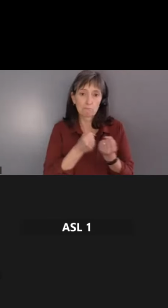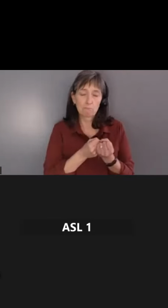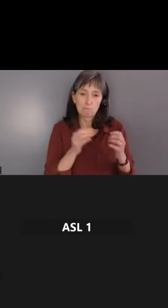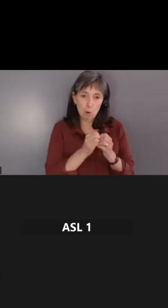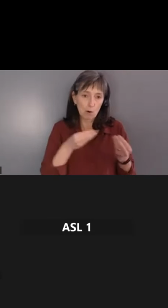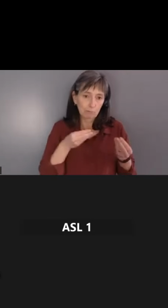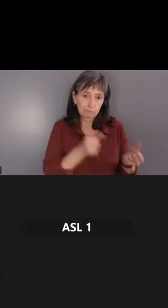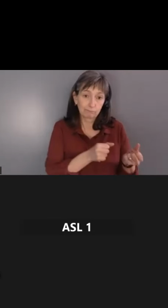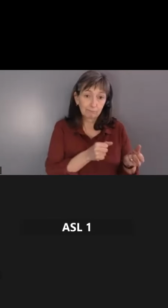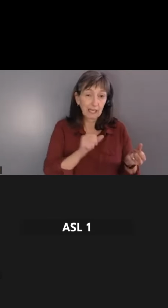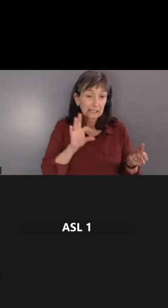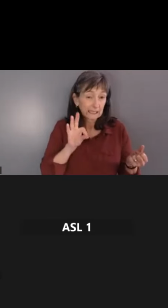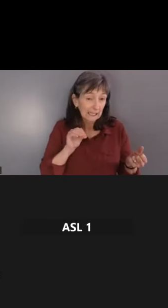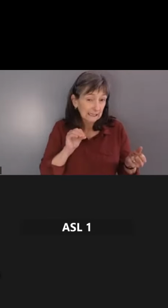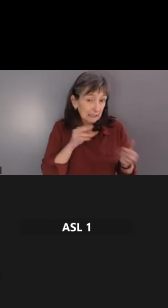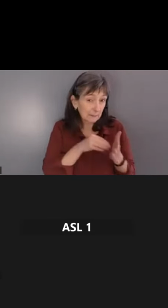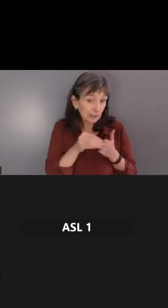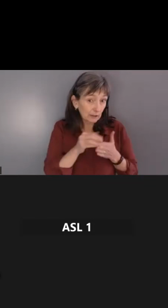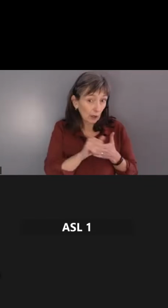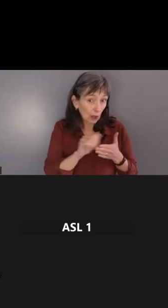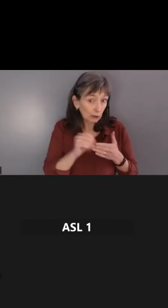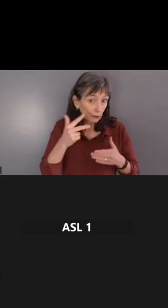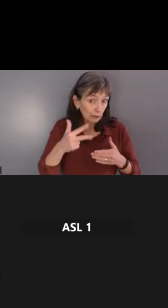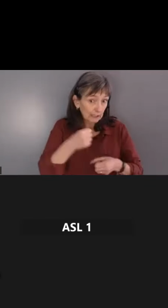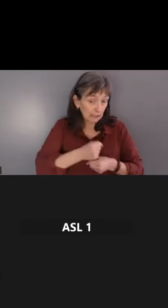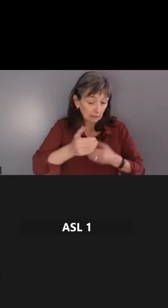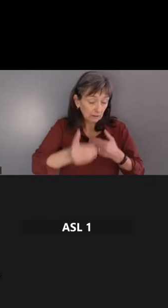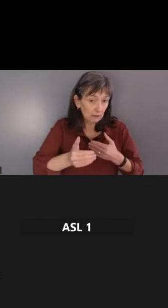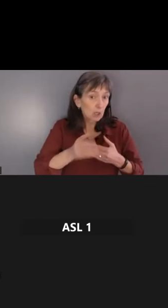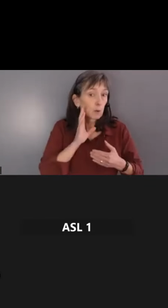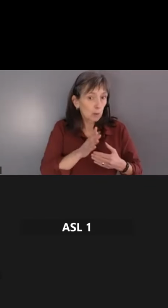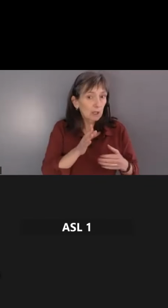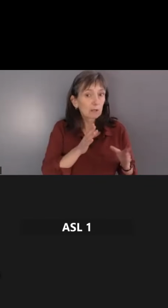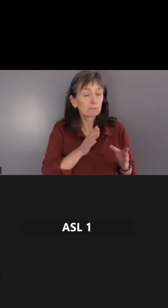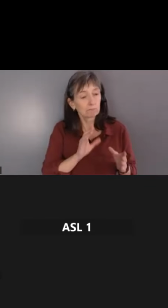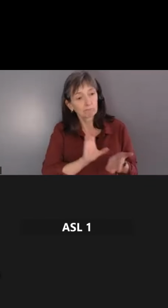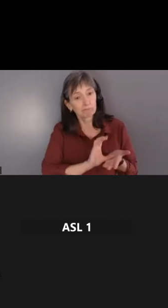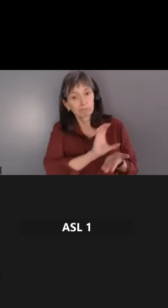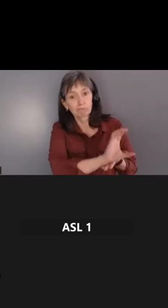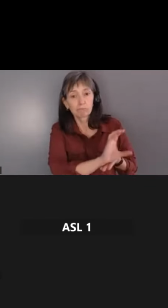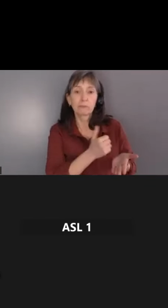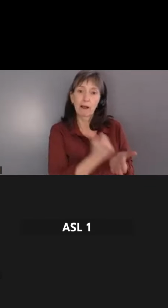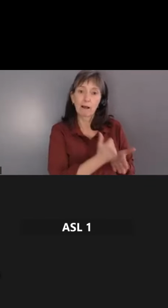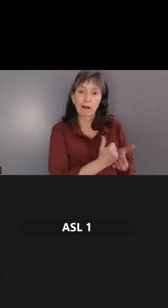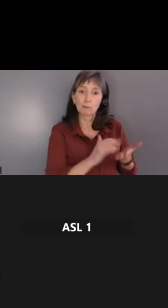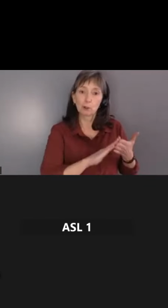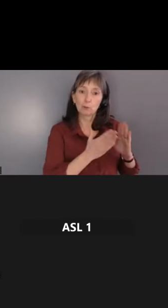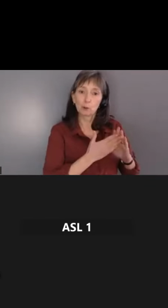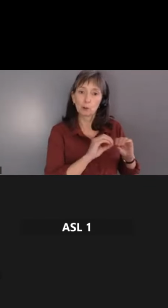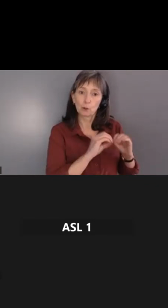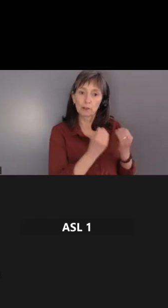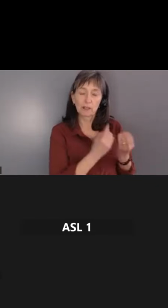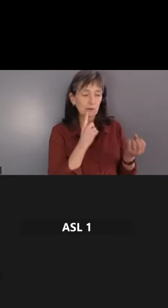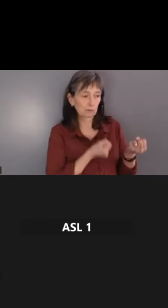90 million over 3 years for a new Age Well at Home initiative to assist community-based organizations in providing support to